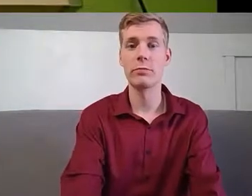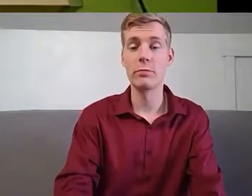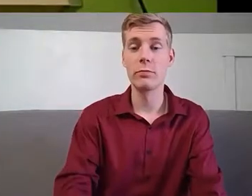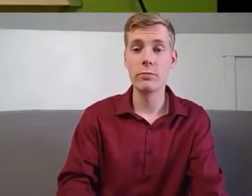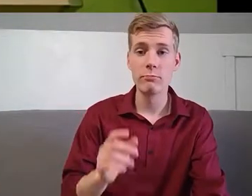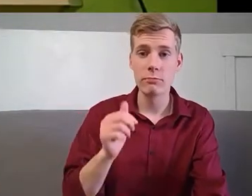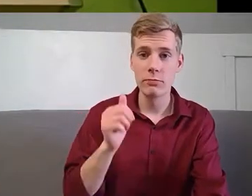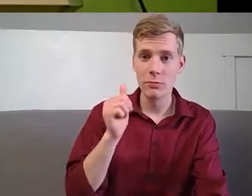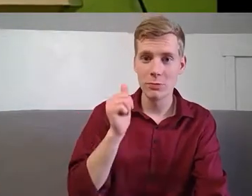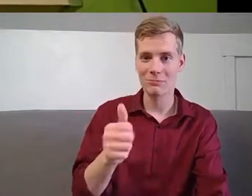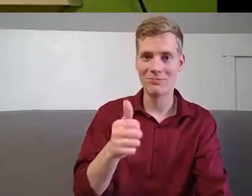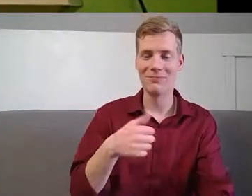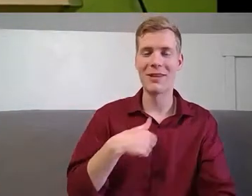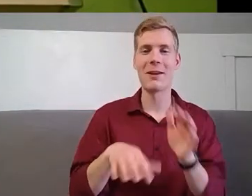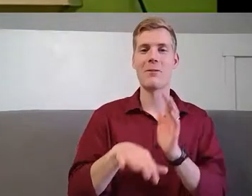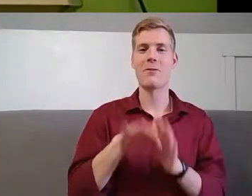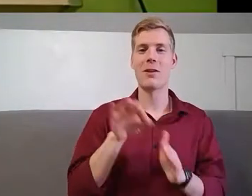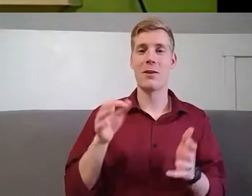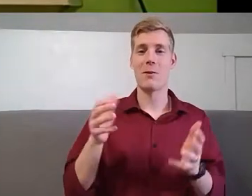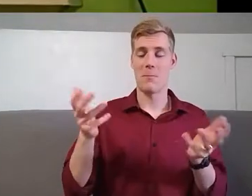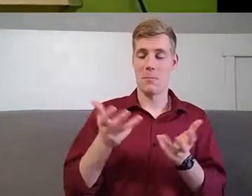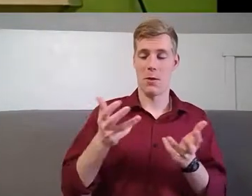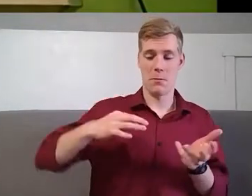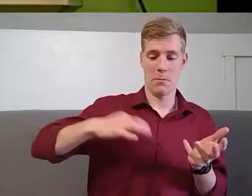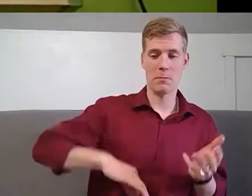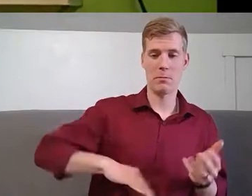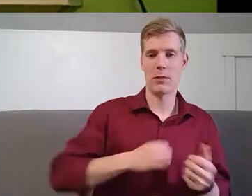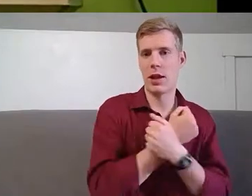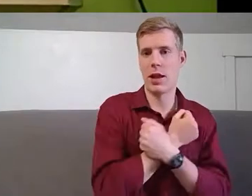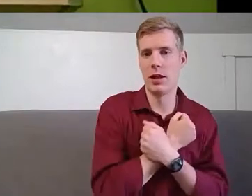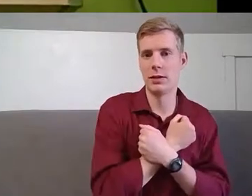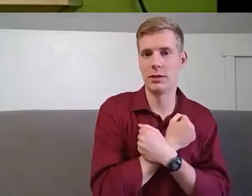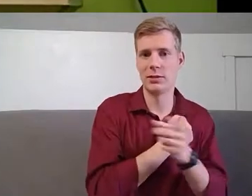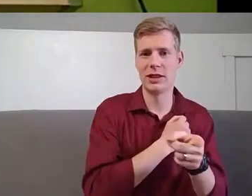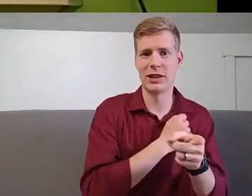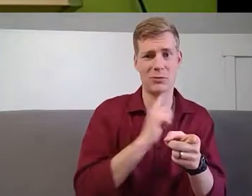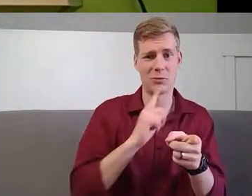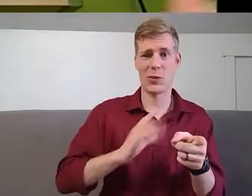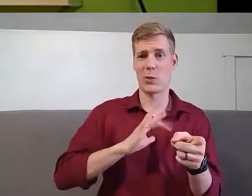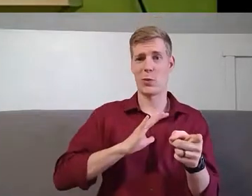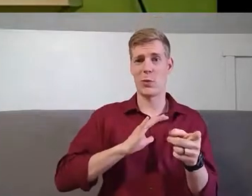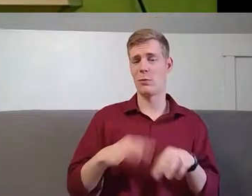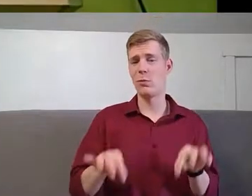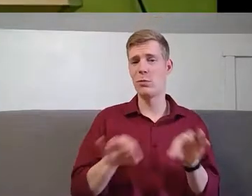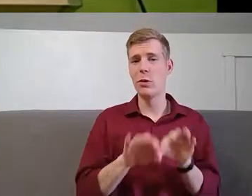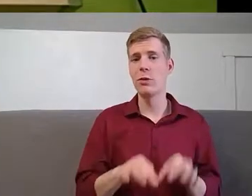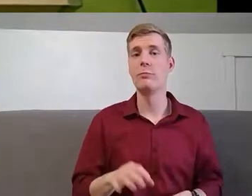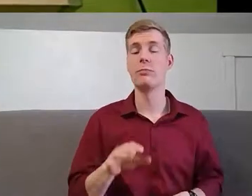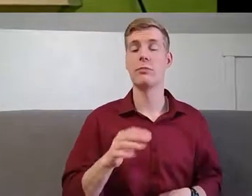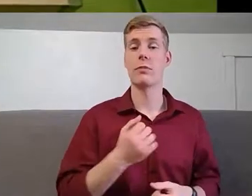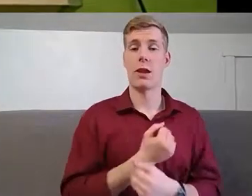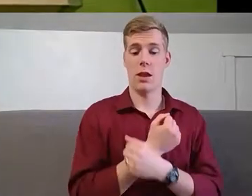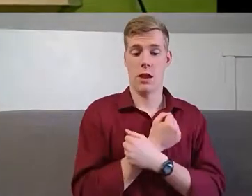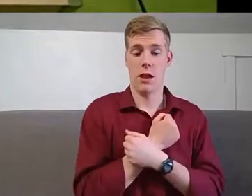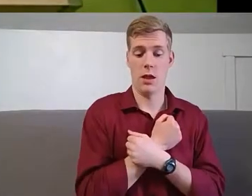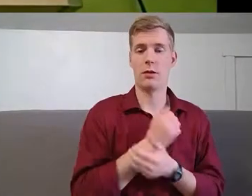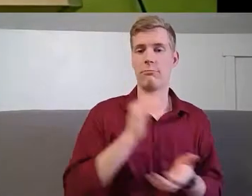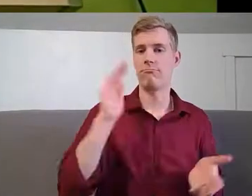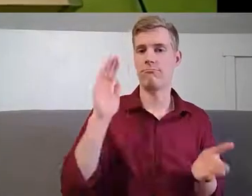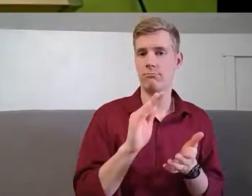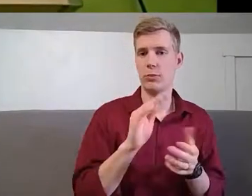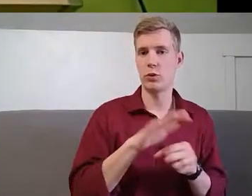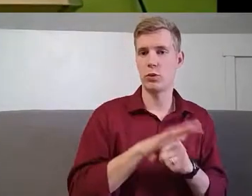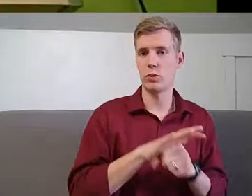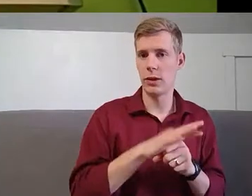All right, I did find the benefits of hugging, and I think that this is really important. Hugs reduce stress by showing your